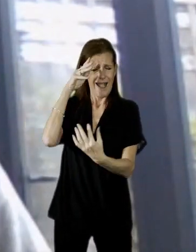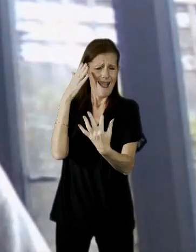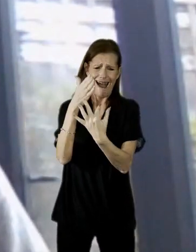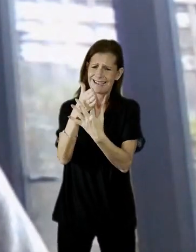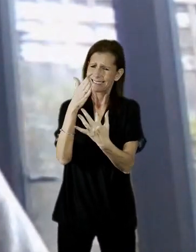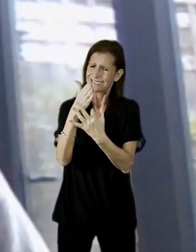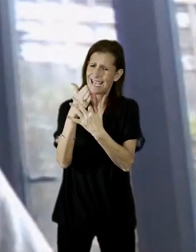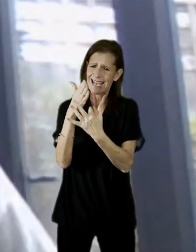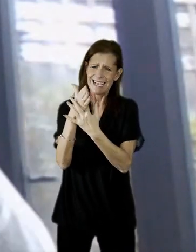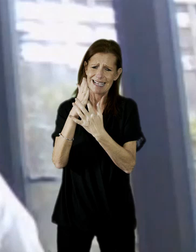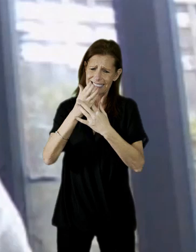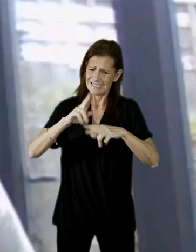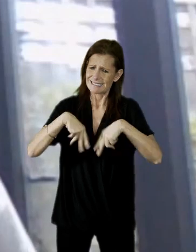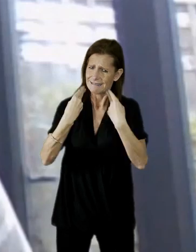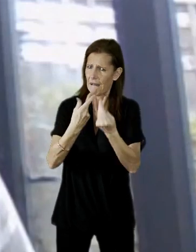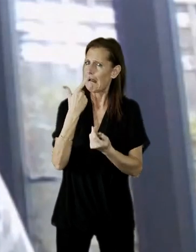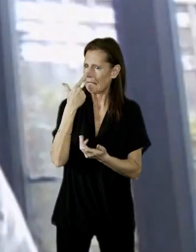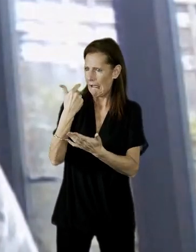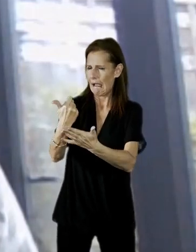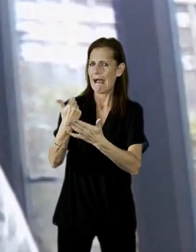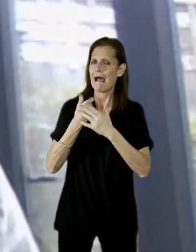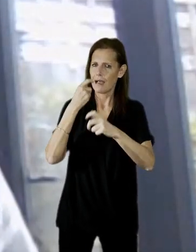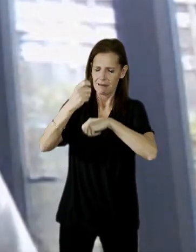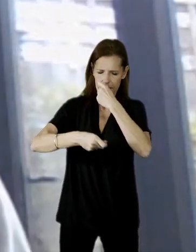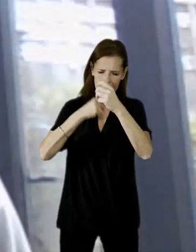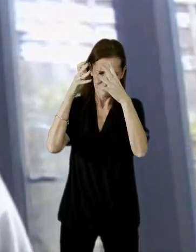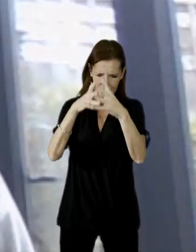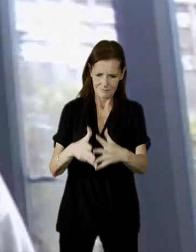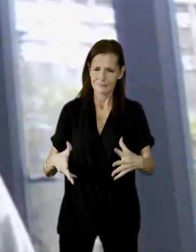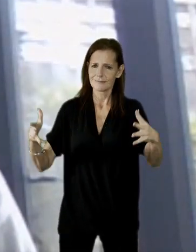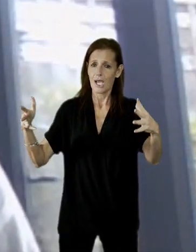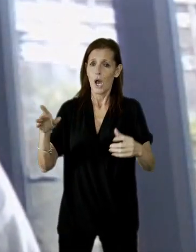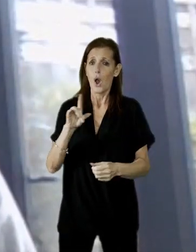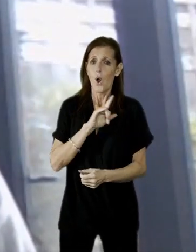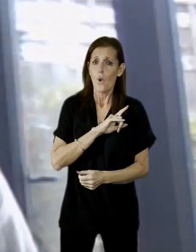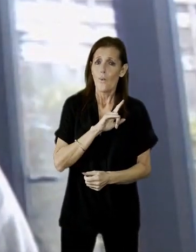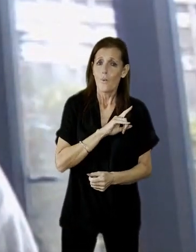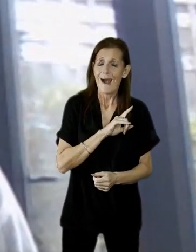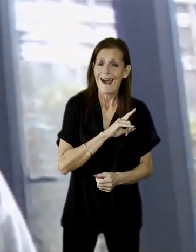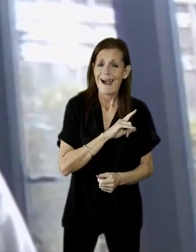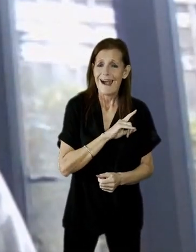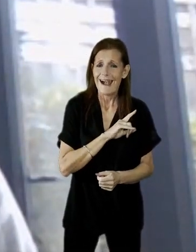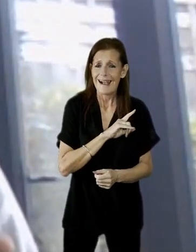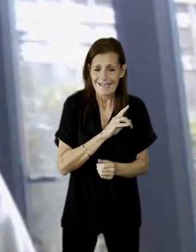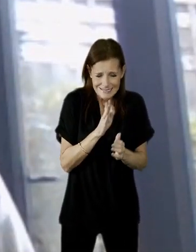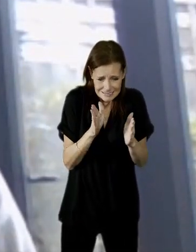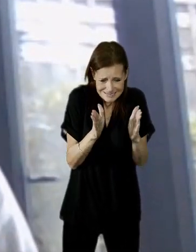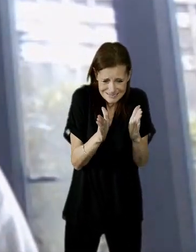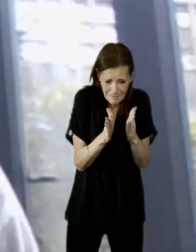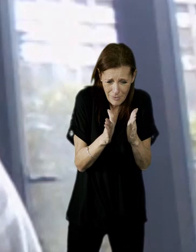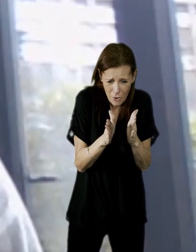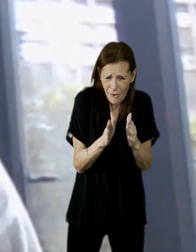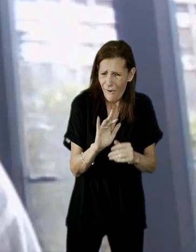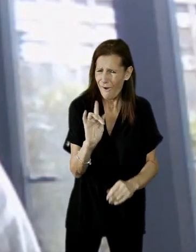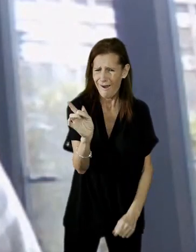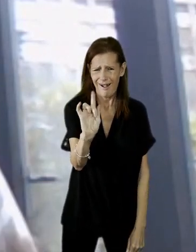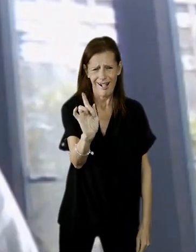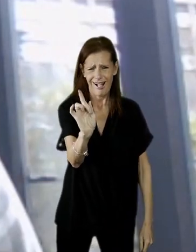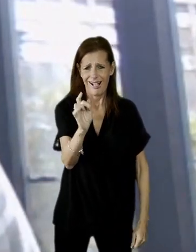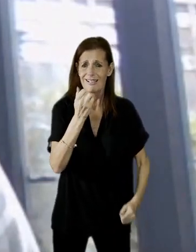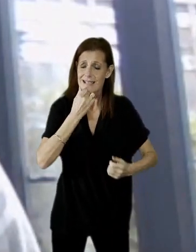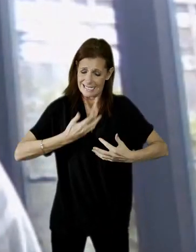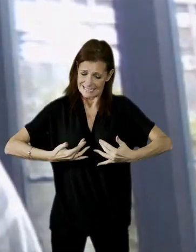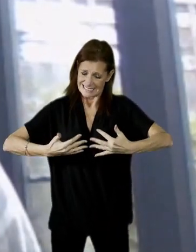ambition because it isn't a niche market. The official stats say that it's around 1 in 5 who